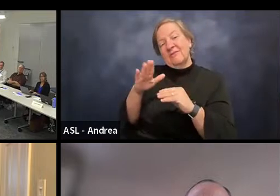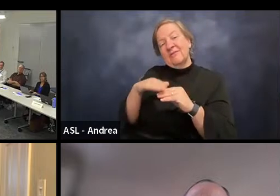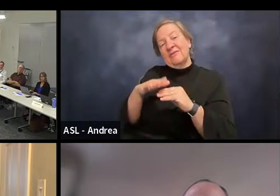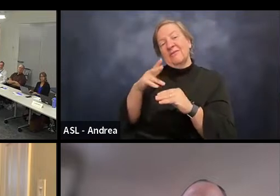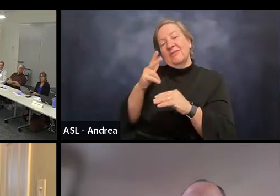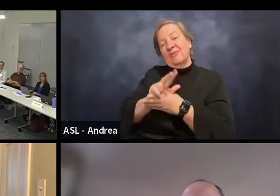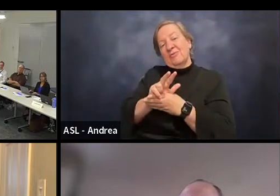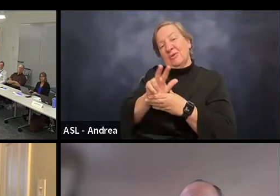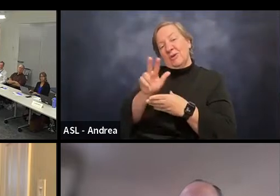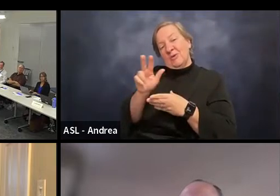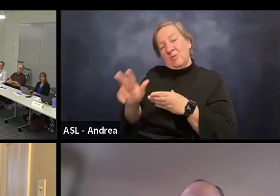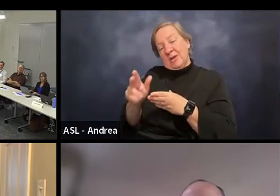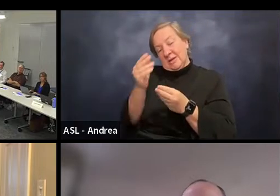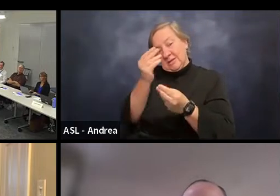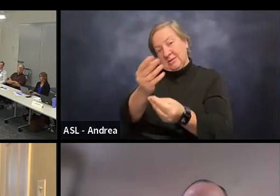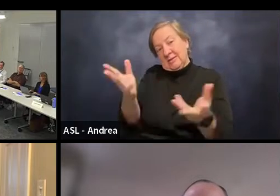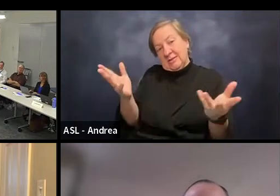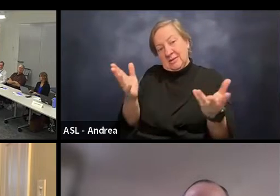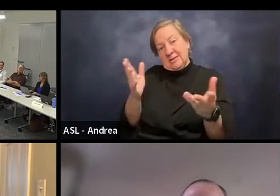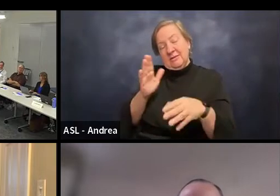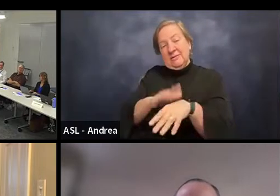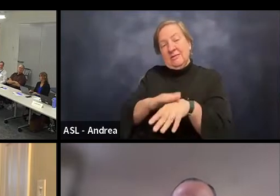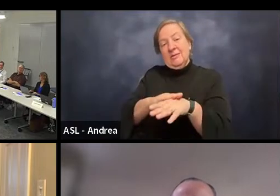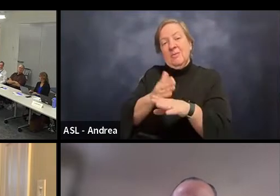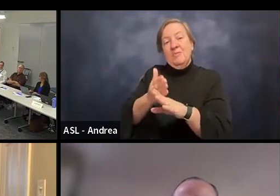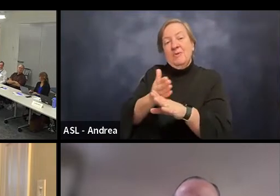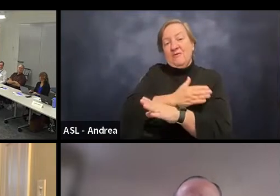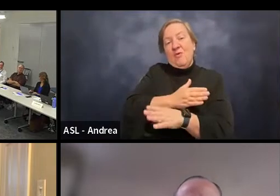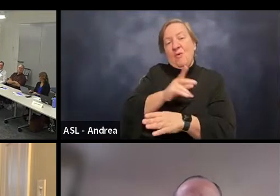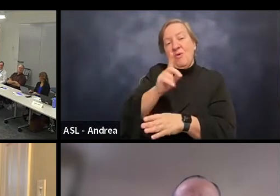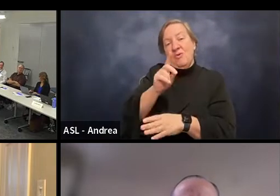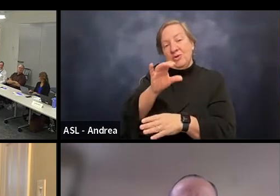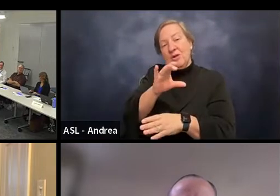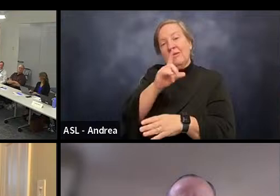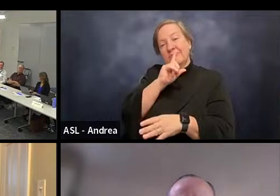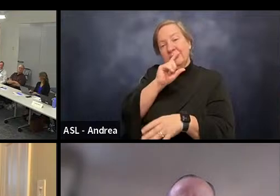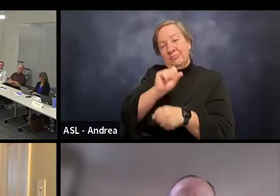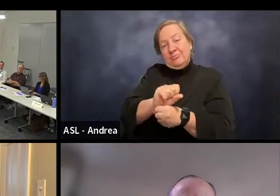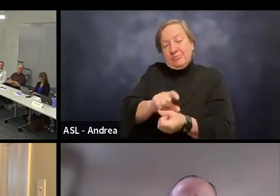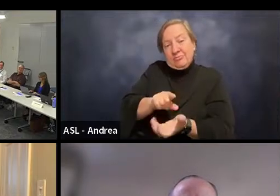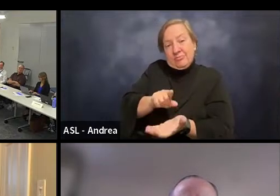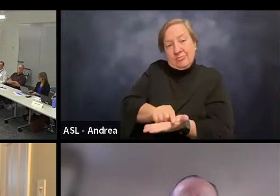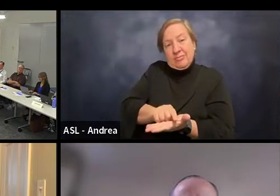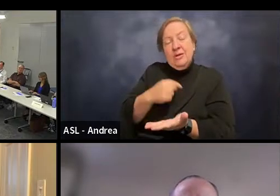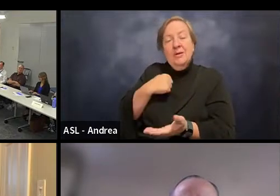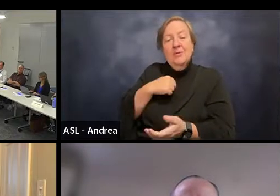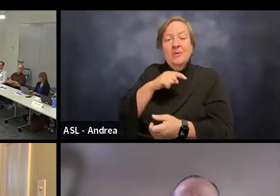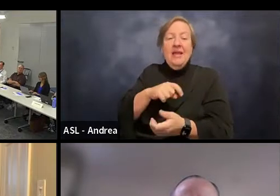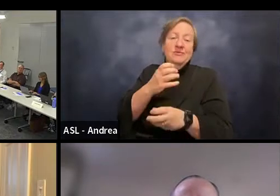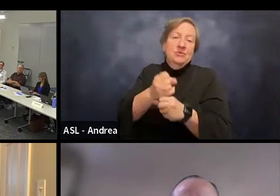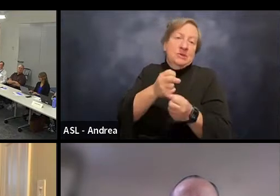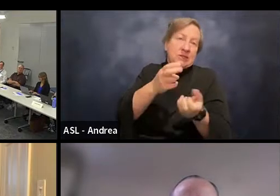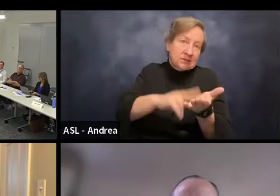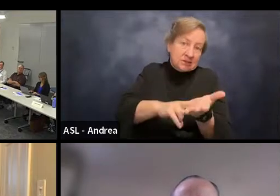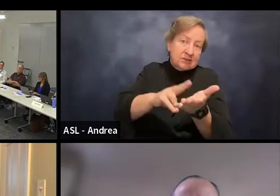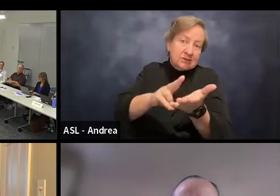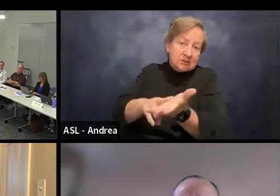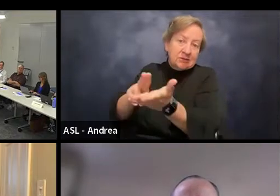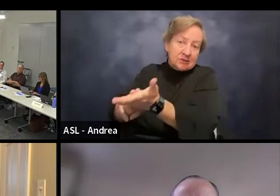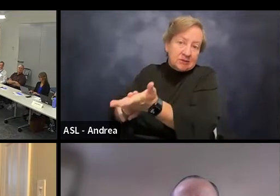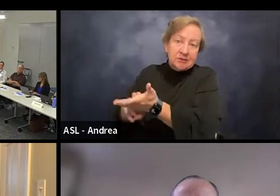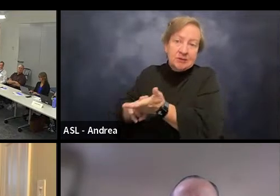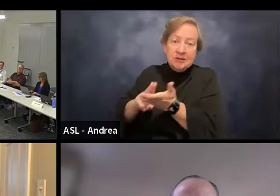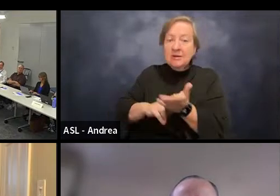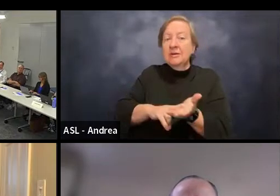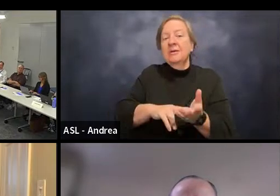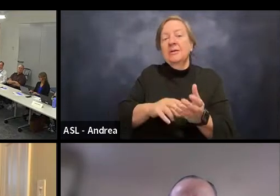3 weeks of notice before the document is actually published. We have to get signatures, and